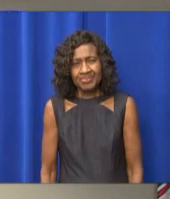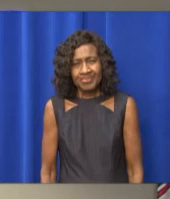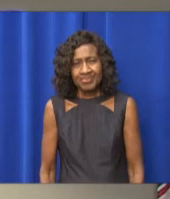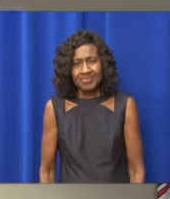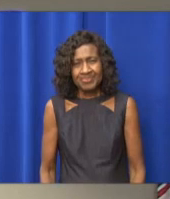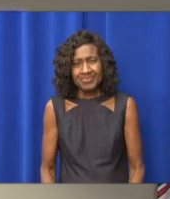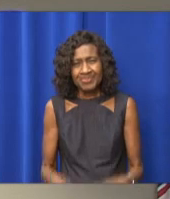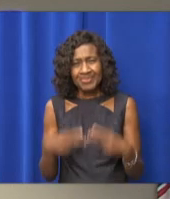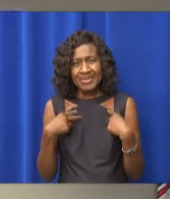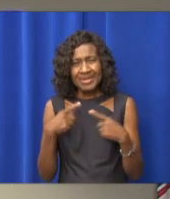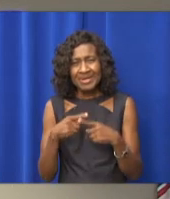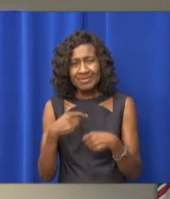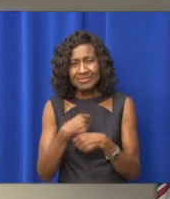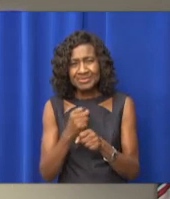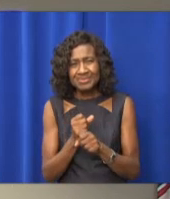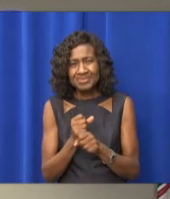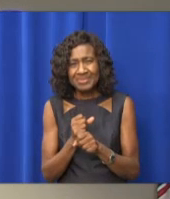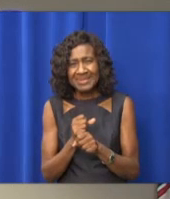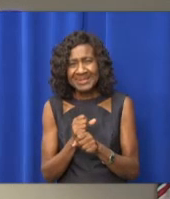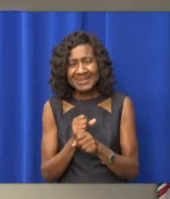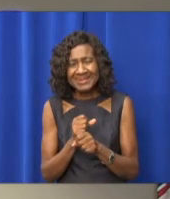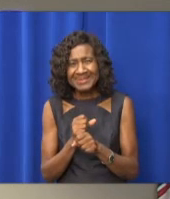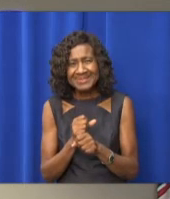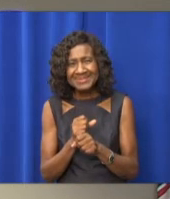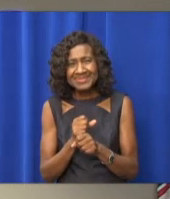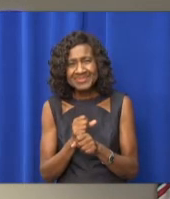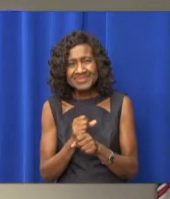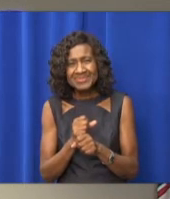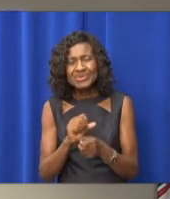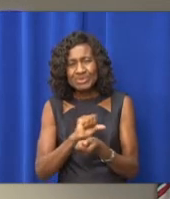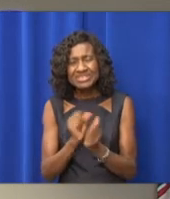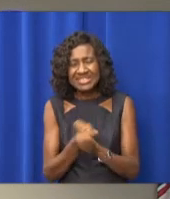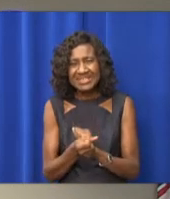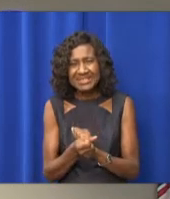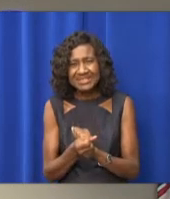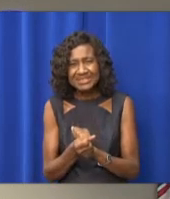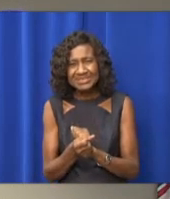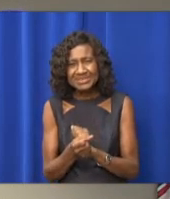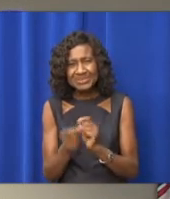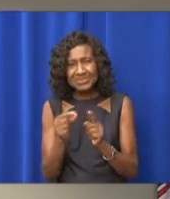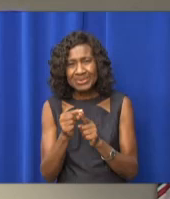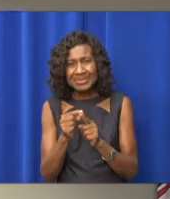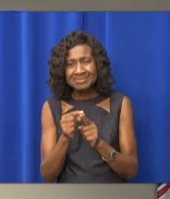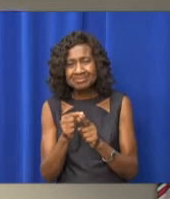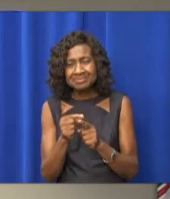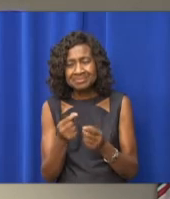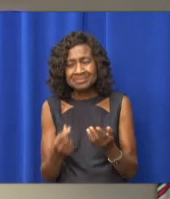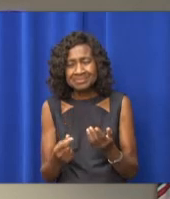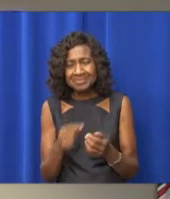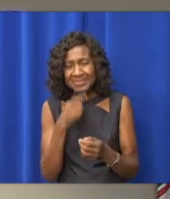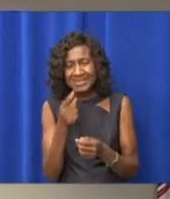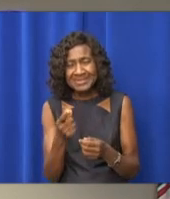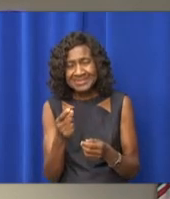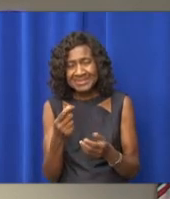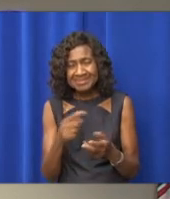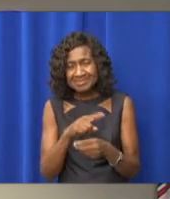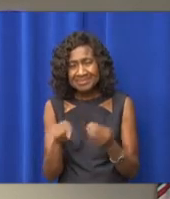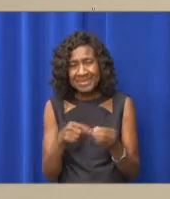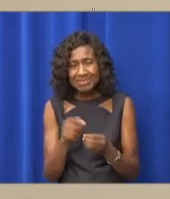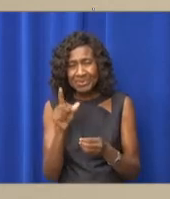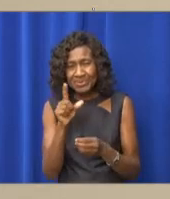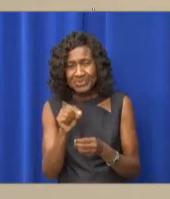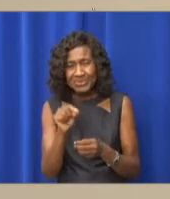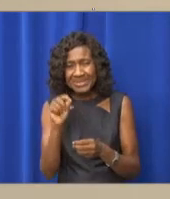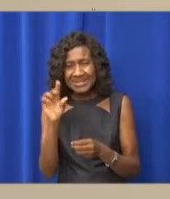make a correction. I've been advised by at least 28 people last I checked that I